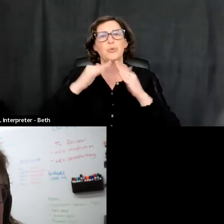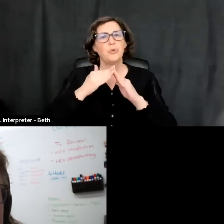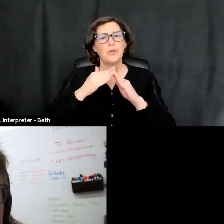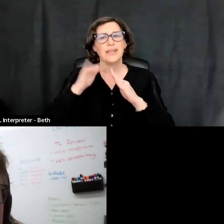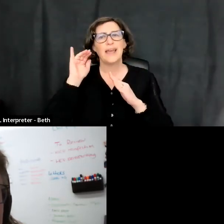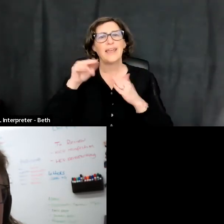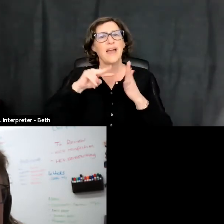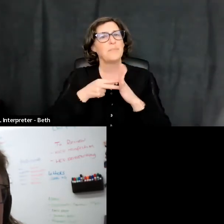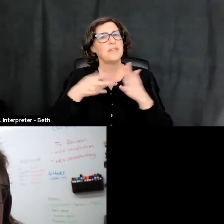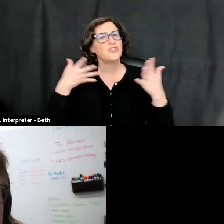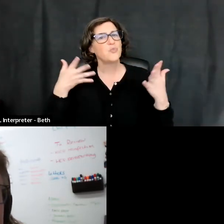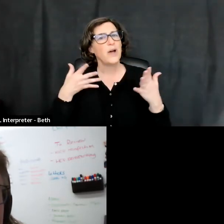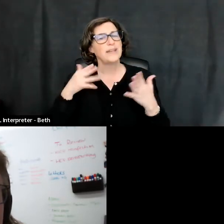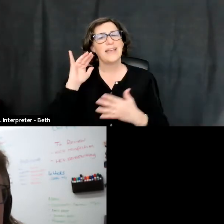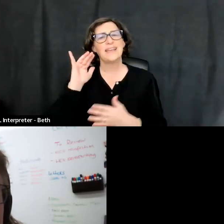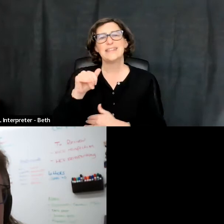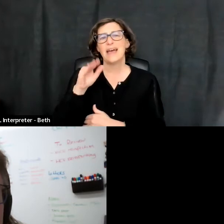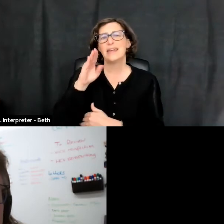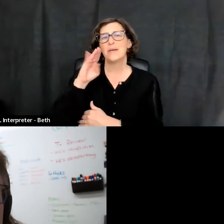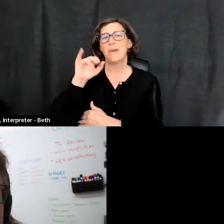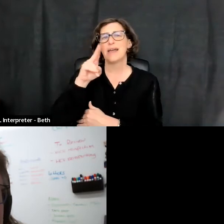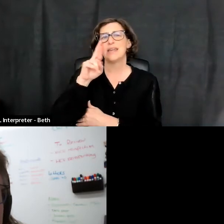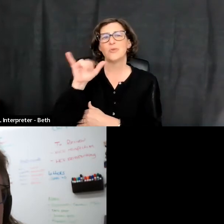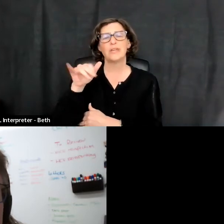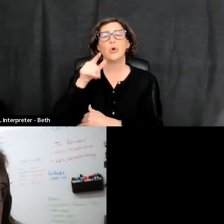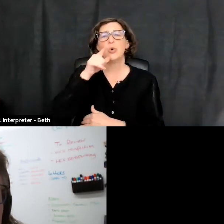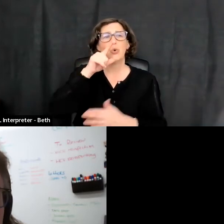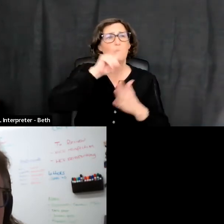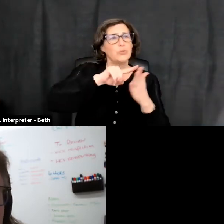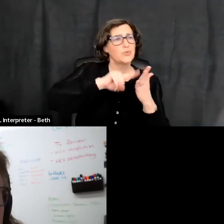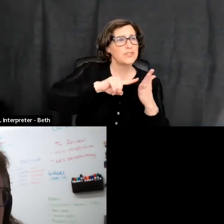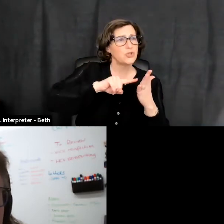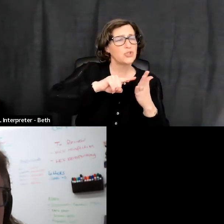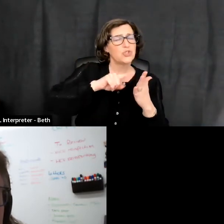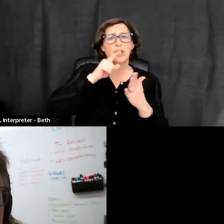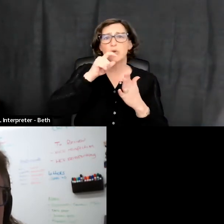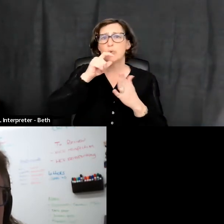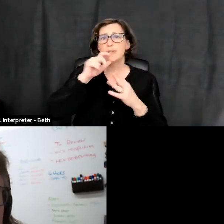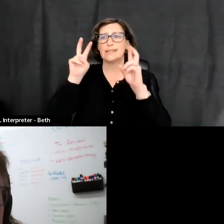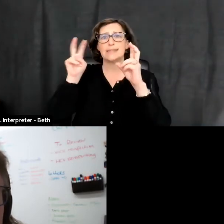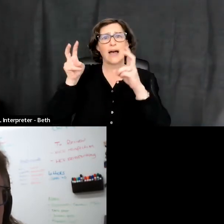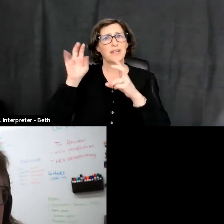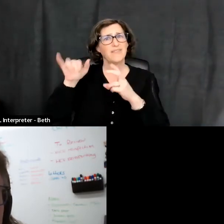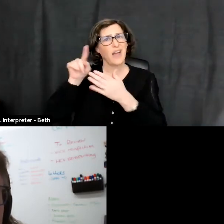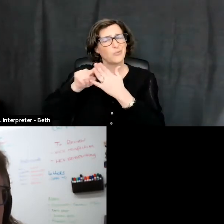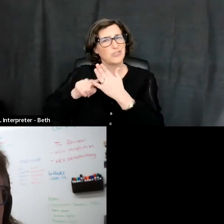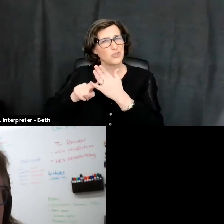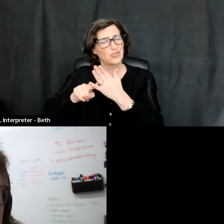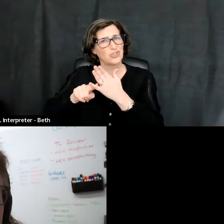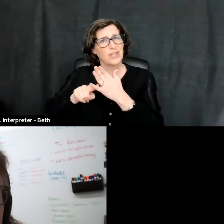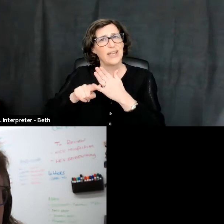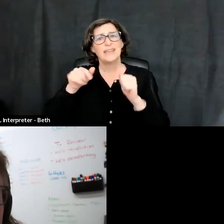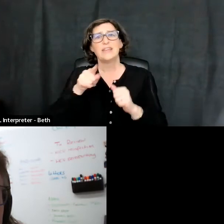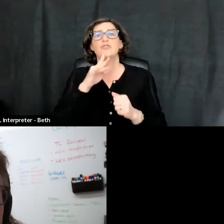affirm perhaps a binary between who is researched and who is the researcher? And Danie, can you speak a little bit about your work